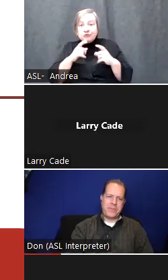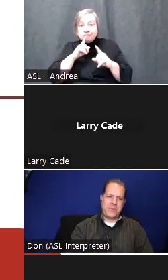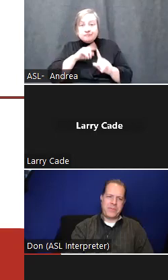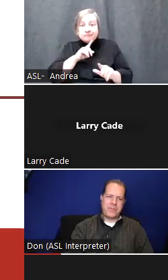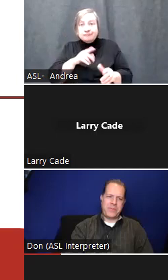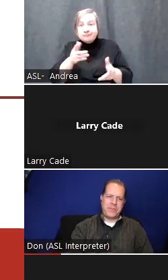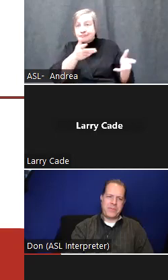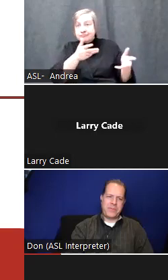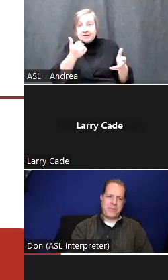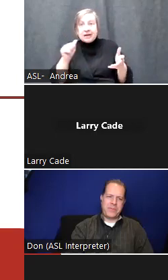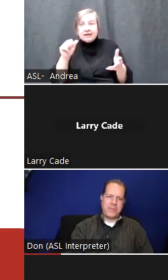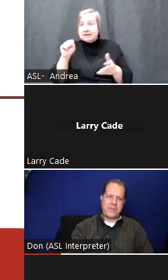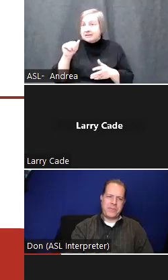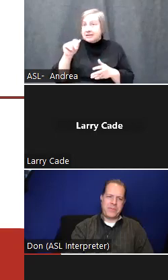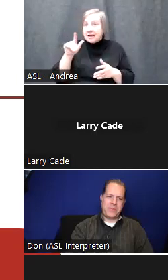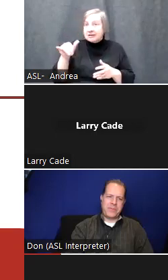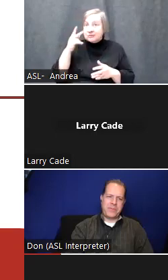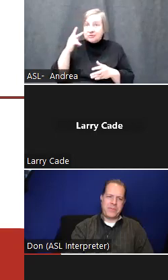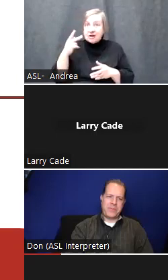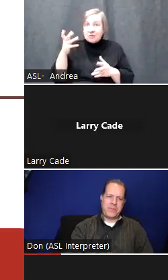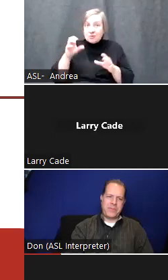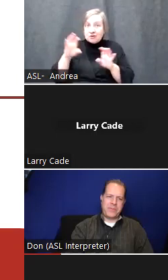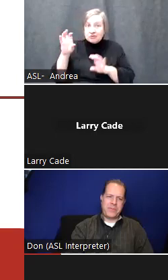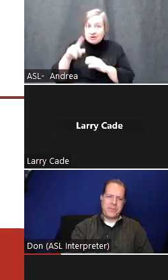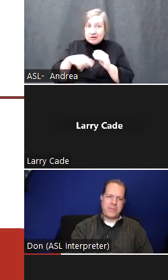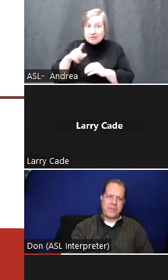there any, Sally, that came through that we want to chat about?